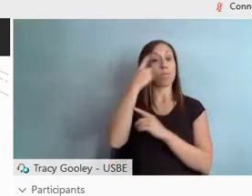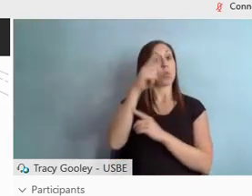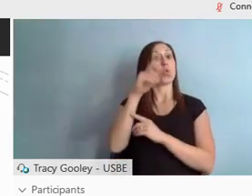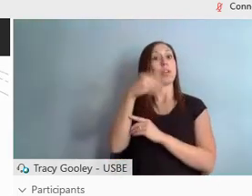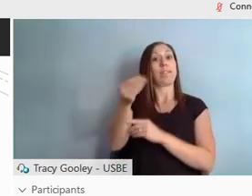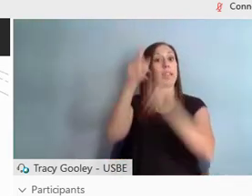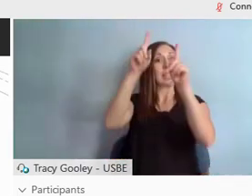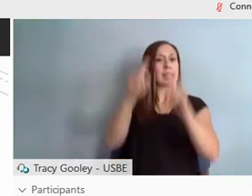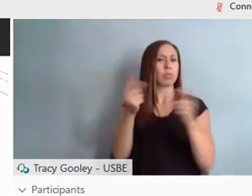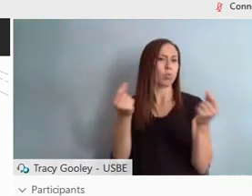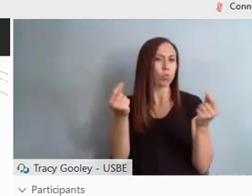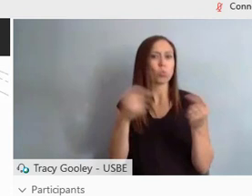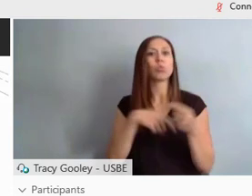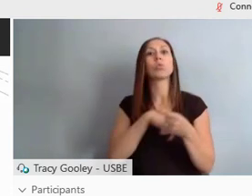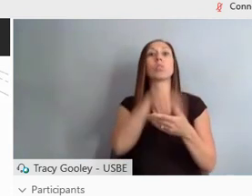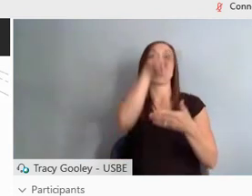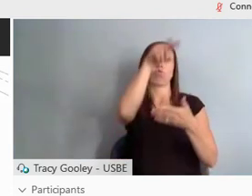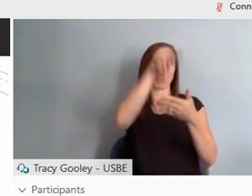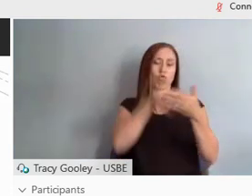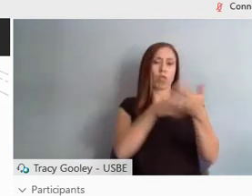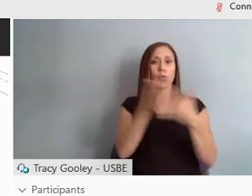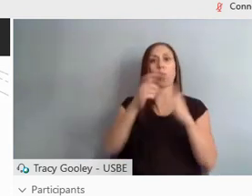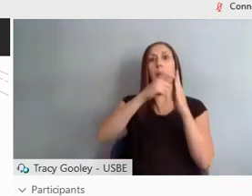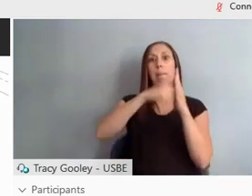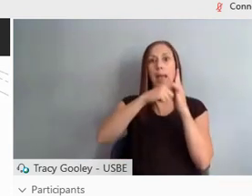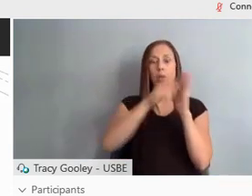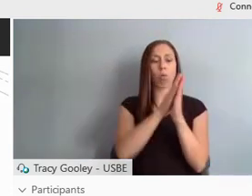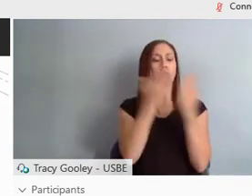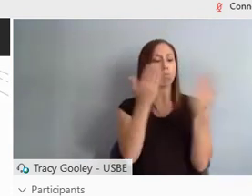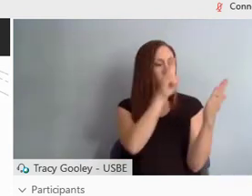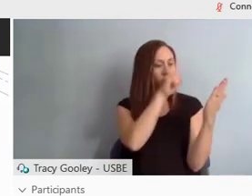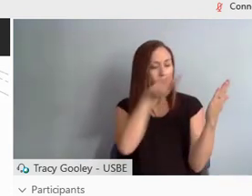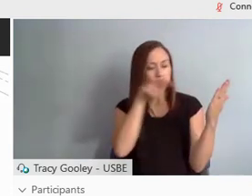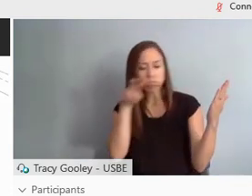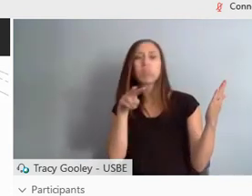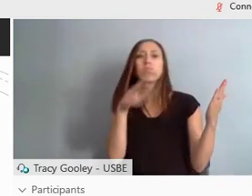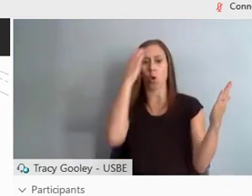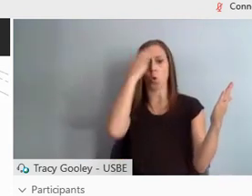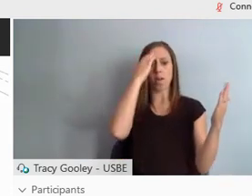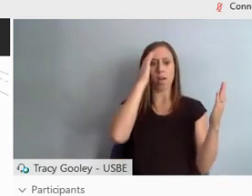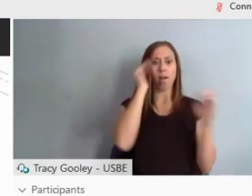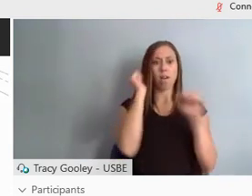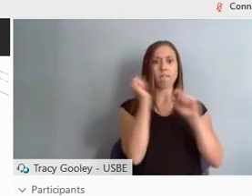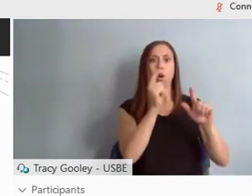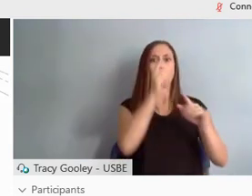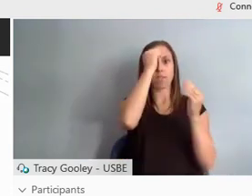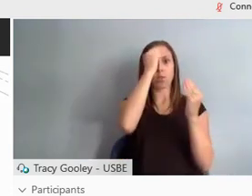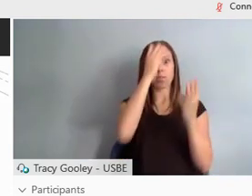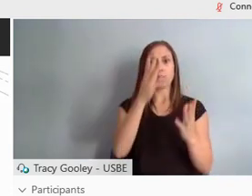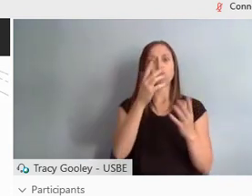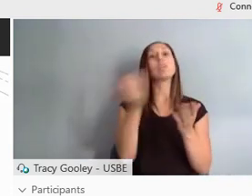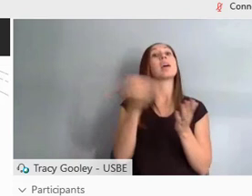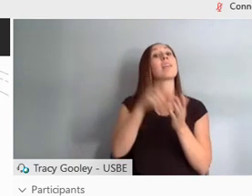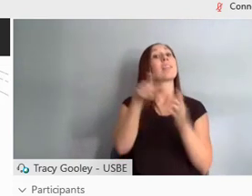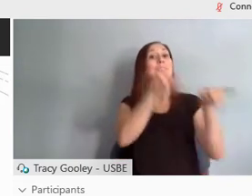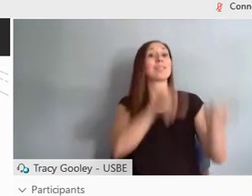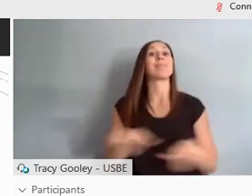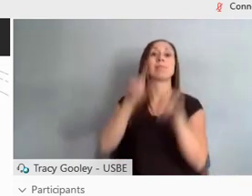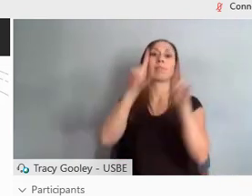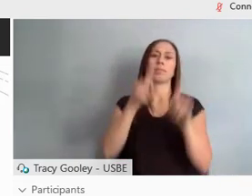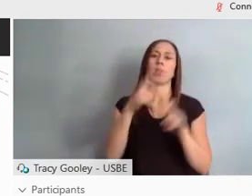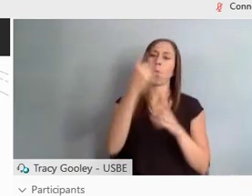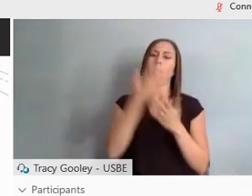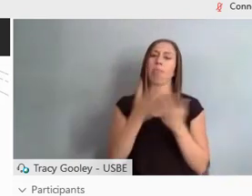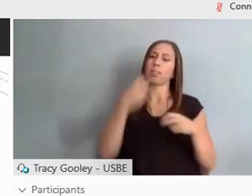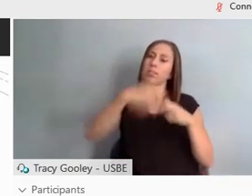you're going to read through the test administration manual and make sure you're aware of all the information there. This is a standardized test, and so one of the things that